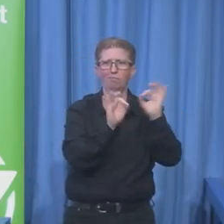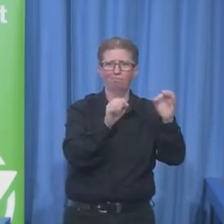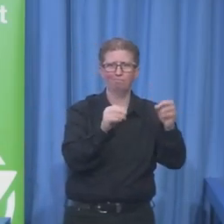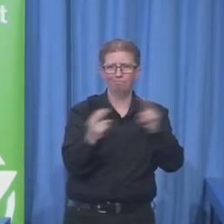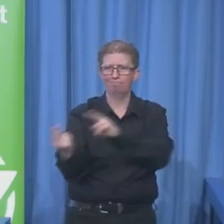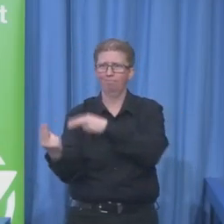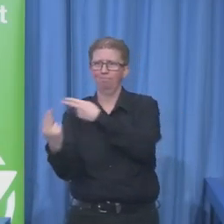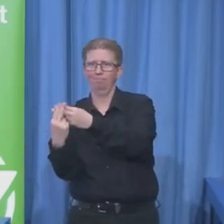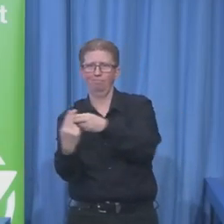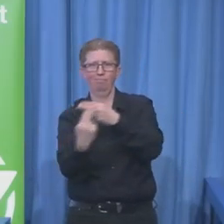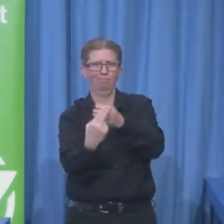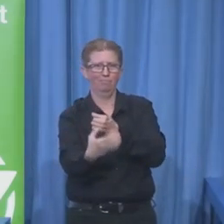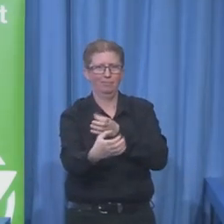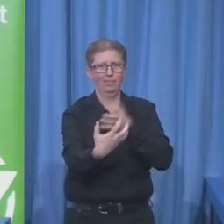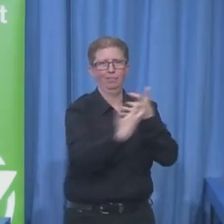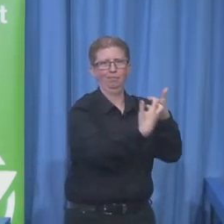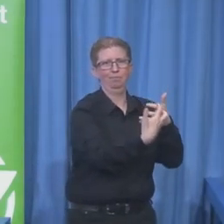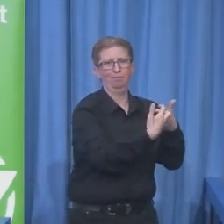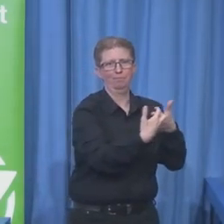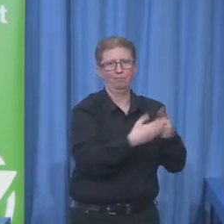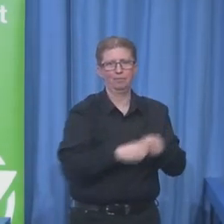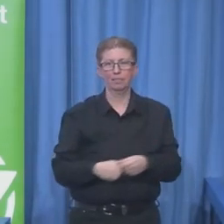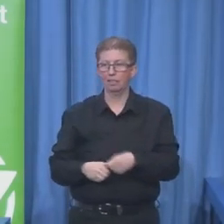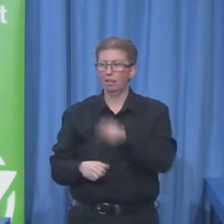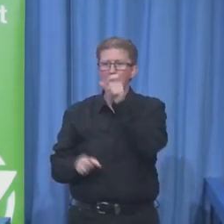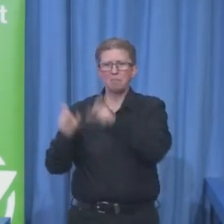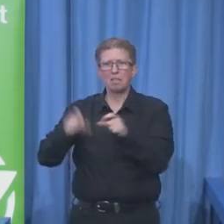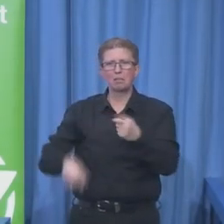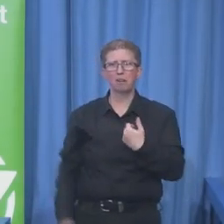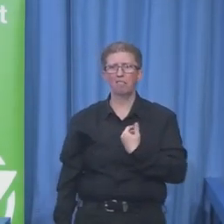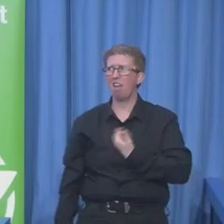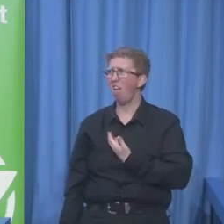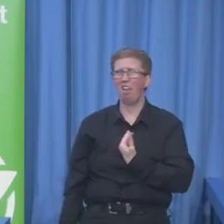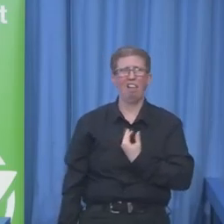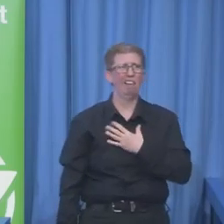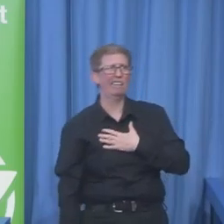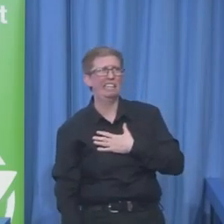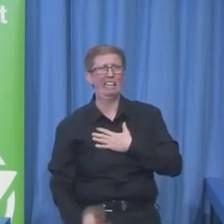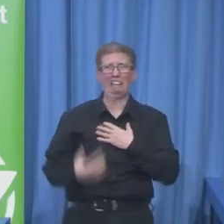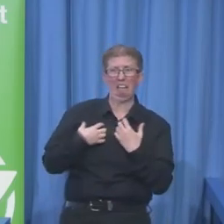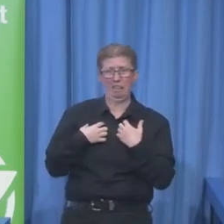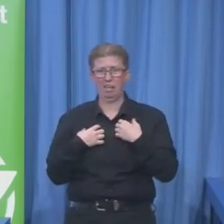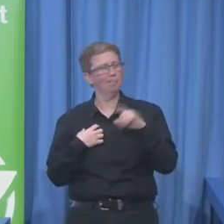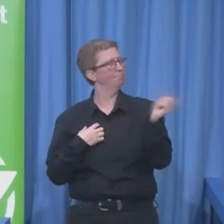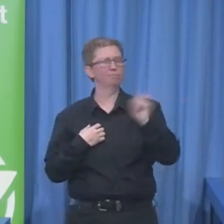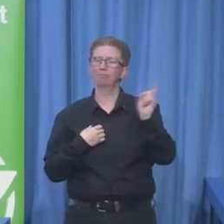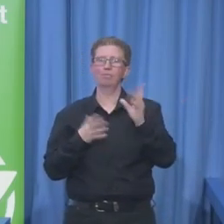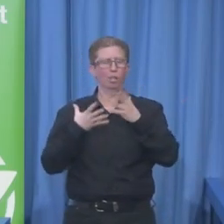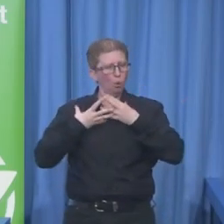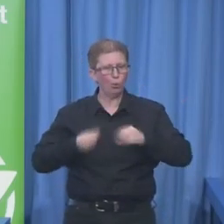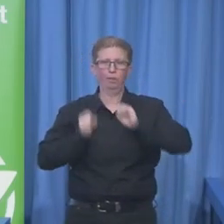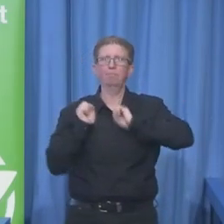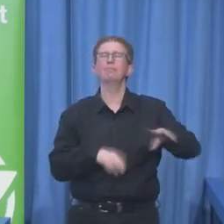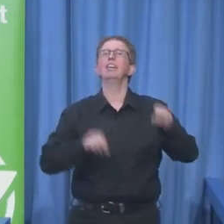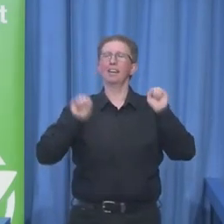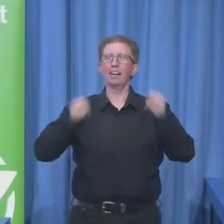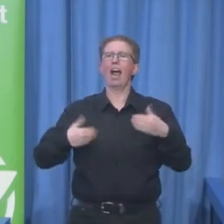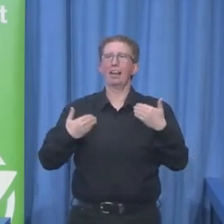have. And it's really encouraging for all the stakeholders, for the persons with disabilities themselves, for their families, and